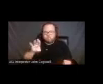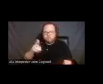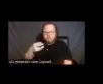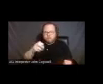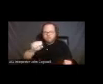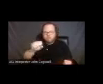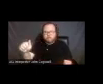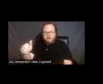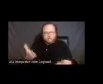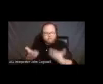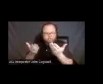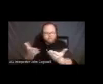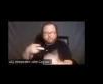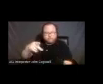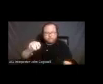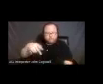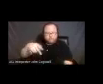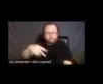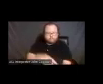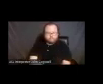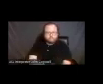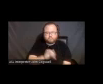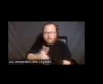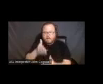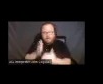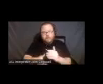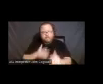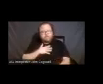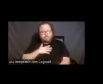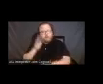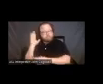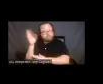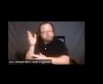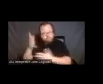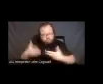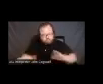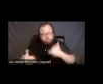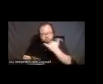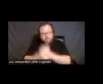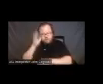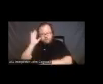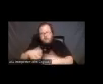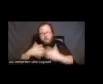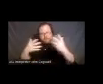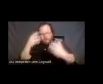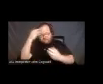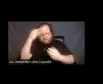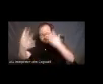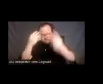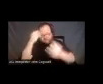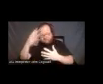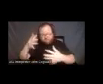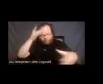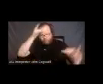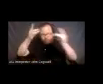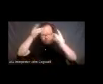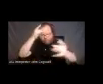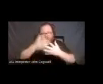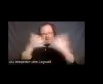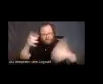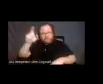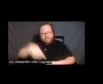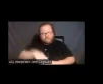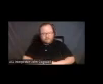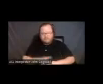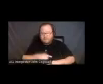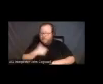proposition. So that's the end of my formal presentation today. I know that's a lot of information to kind of absorb and take in, but